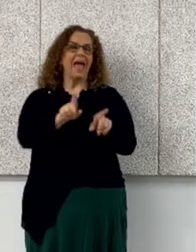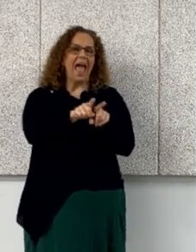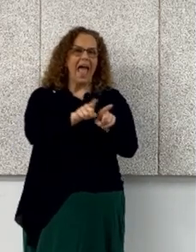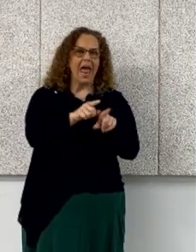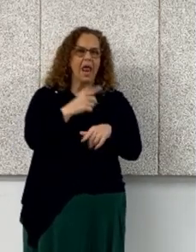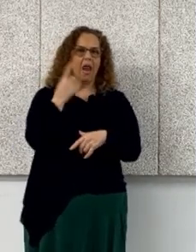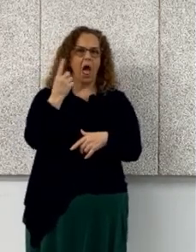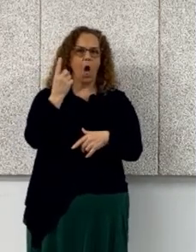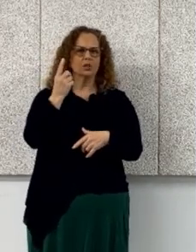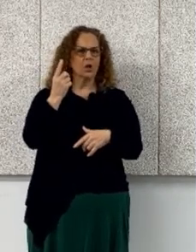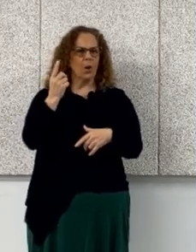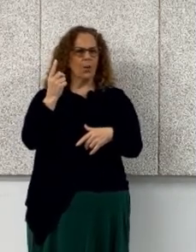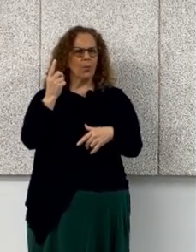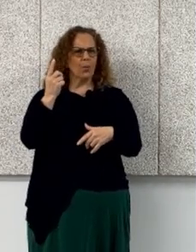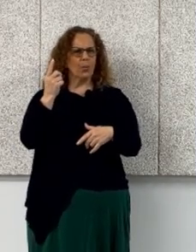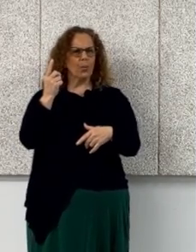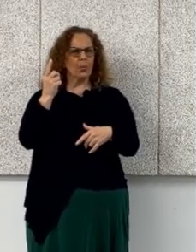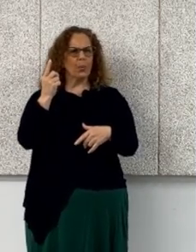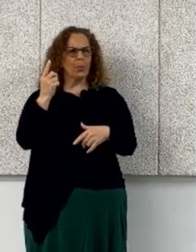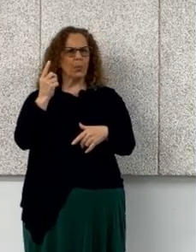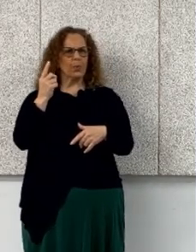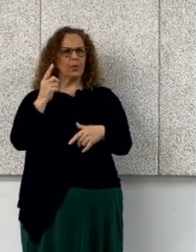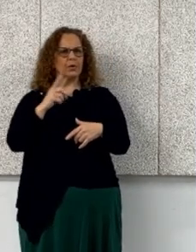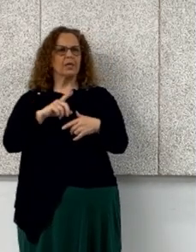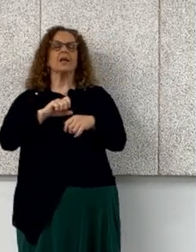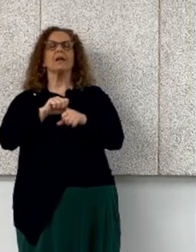honeymoon period, so ask me.